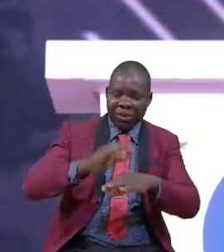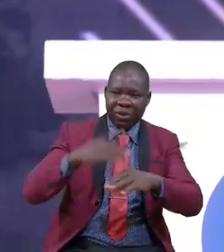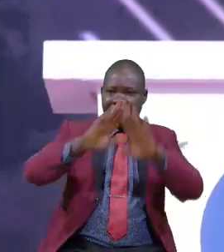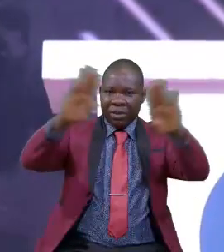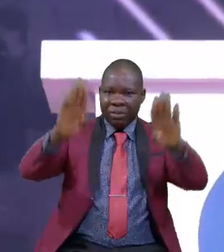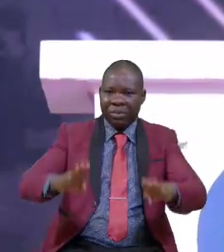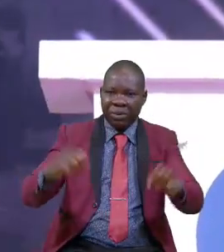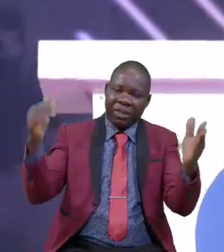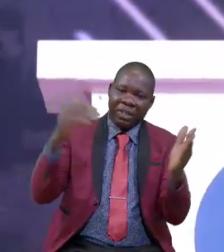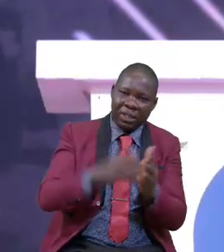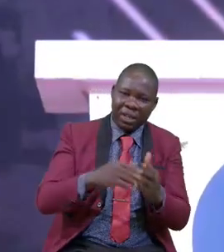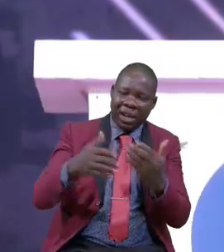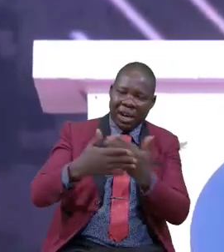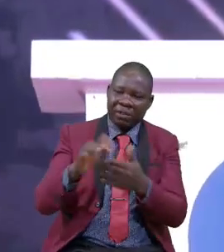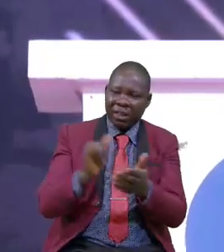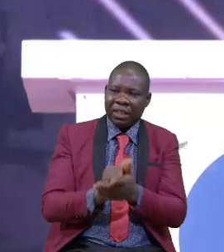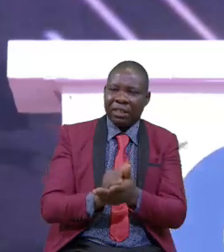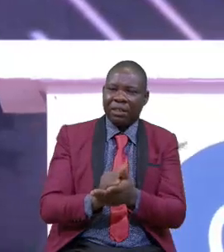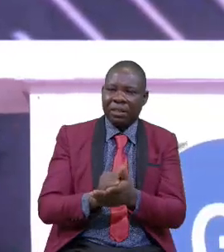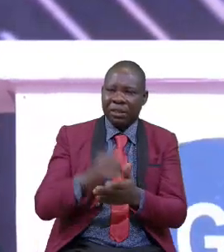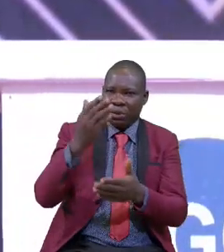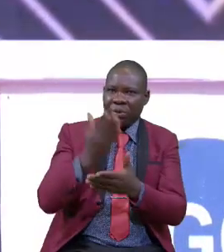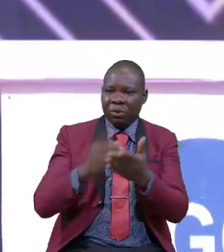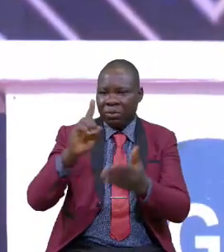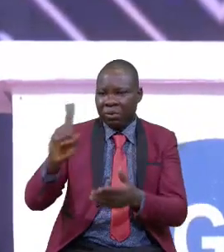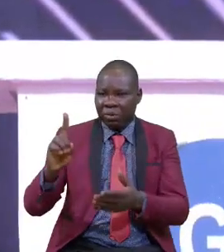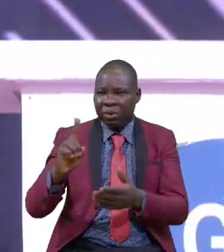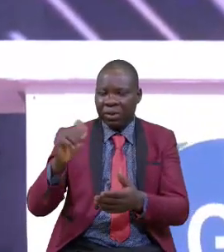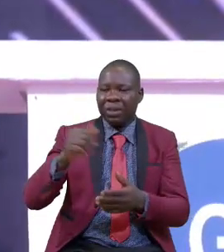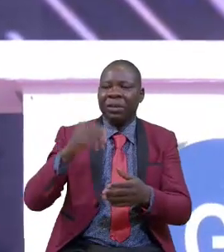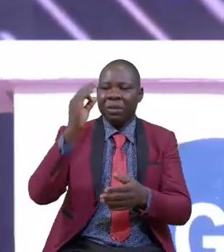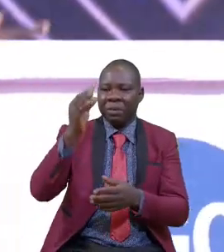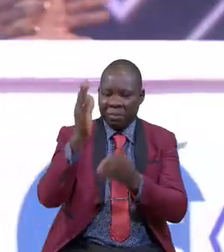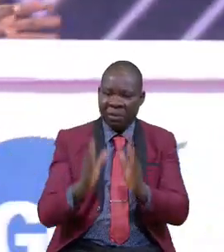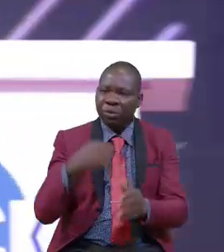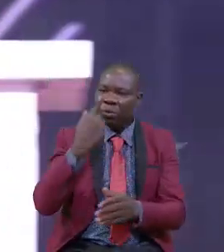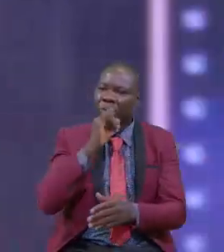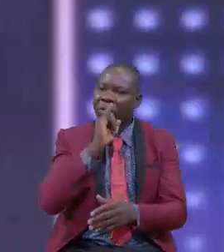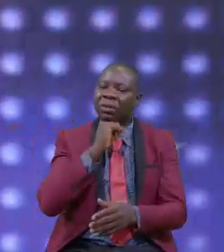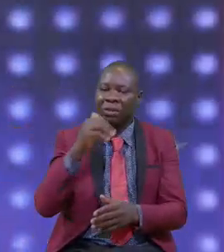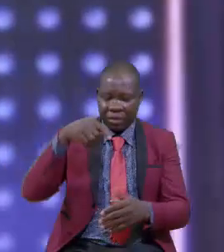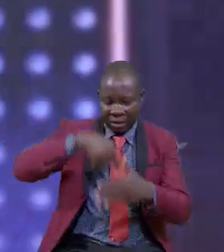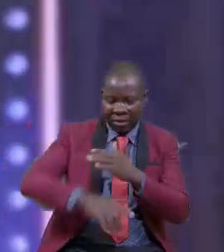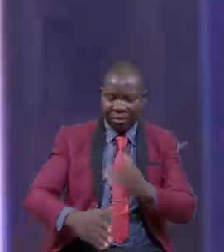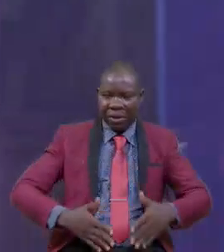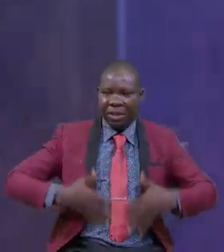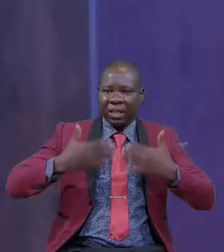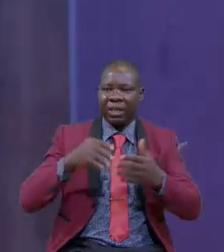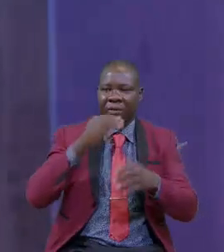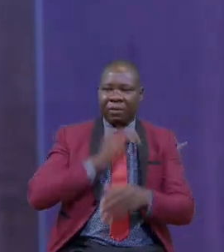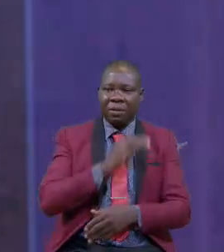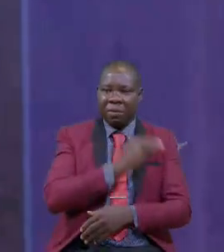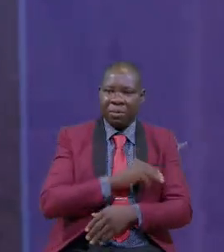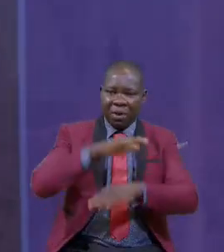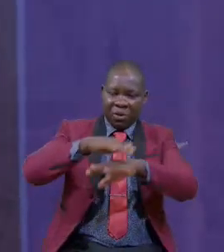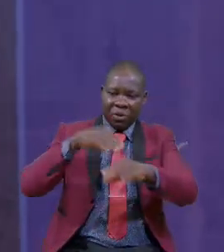somebody, a minister, who was not a Deeper Life member, called the people together. He